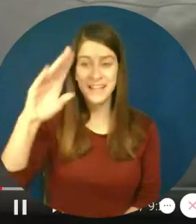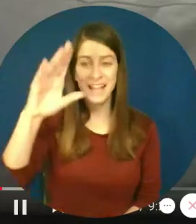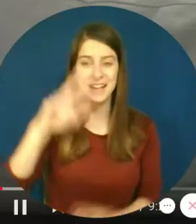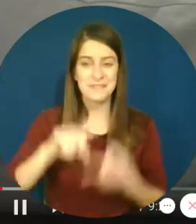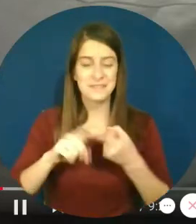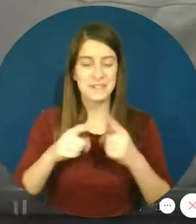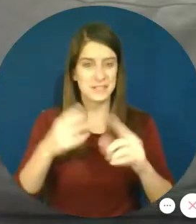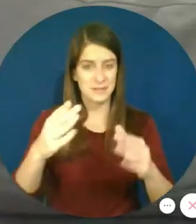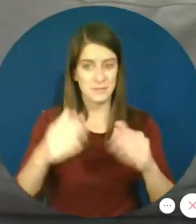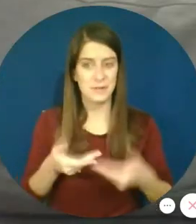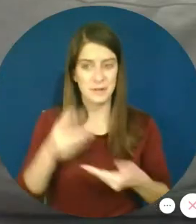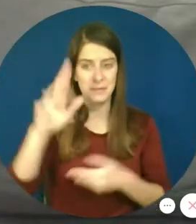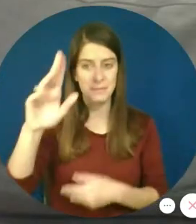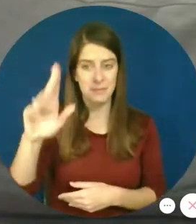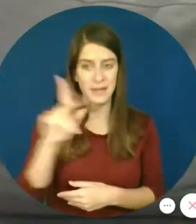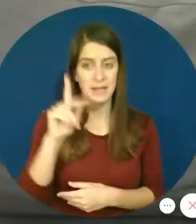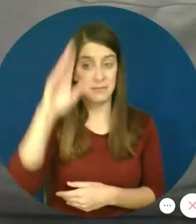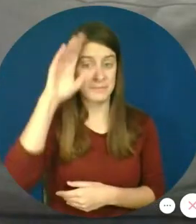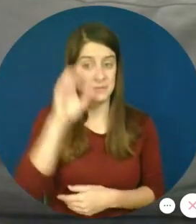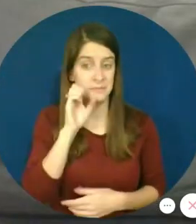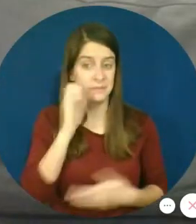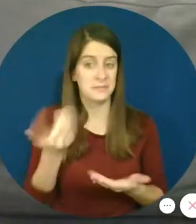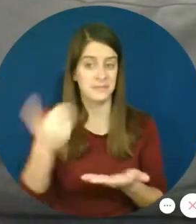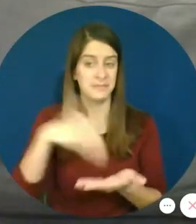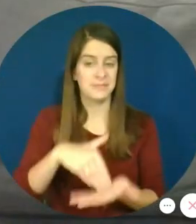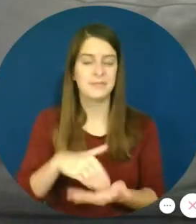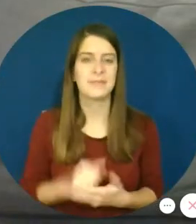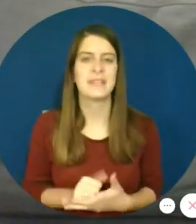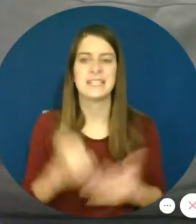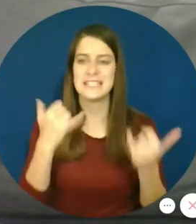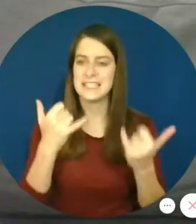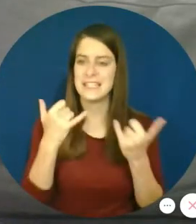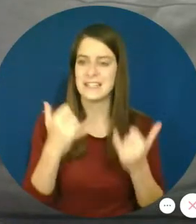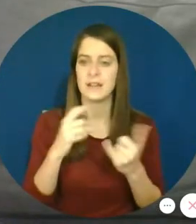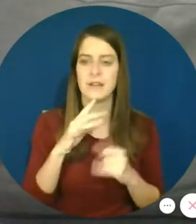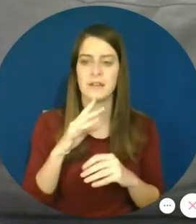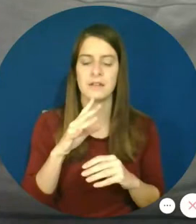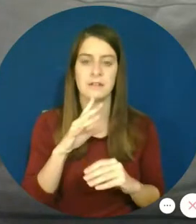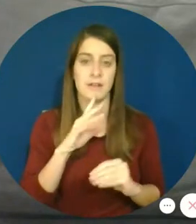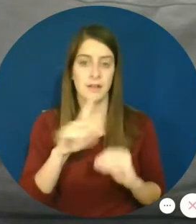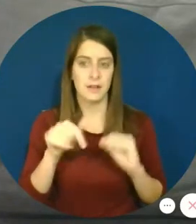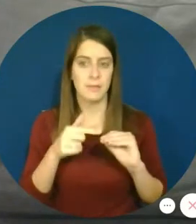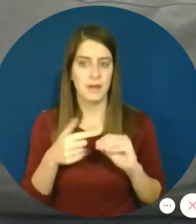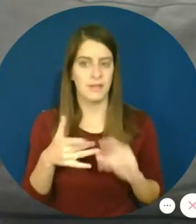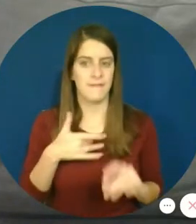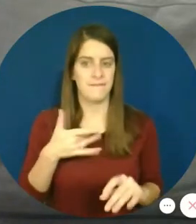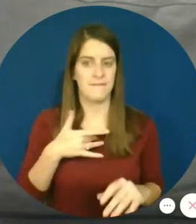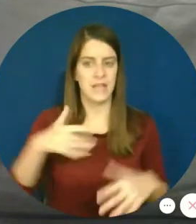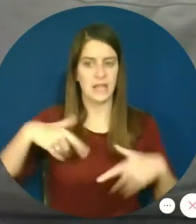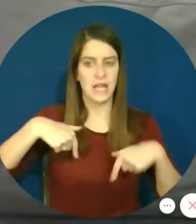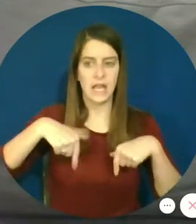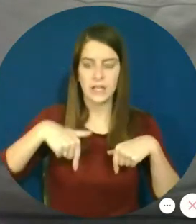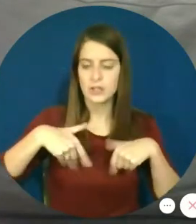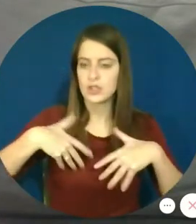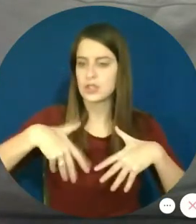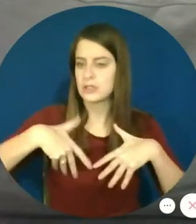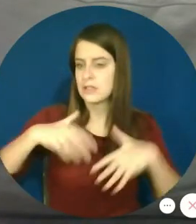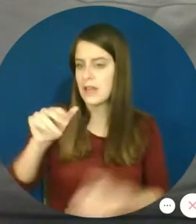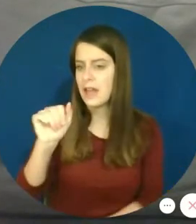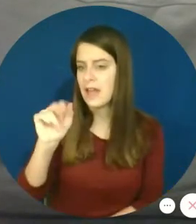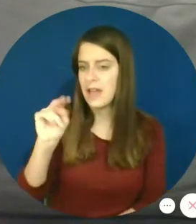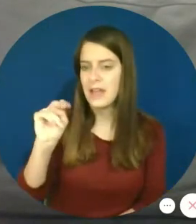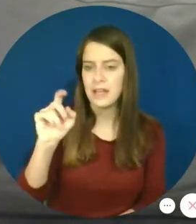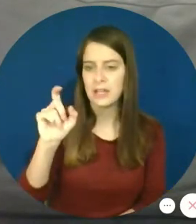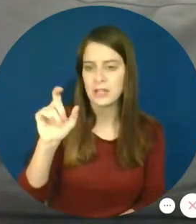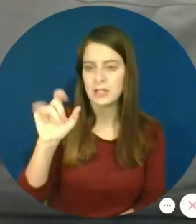Welcome back. It's Miss Birgit again. And today we're going to be talking about the feeling of feeling anxious, which is a yellow zone emotion. When we